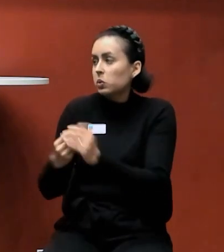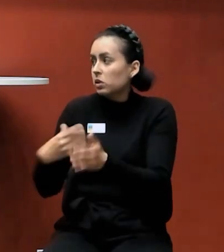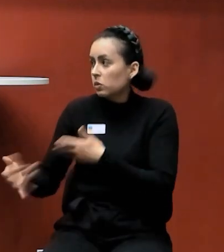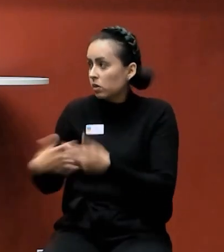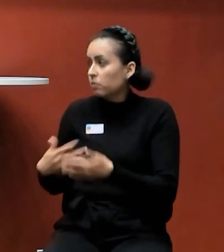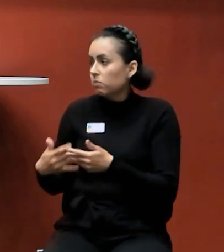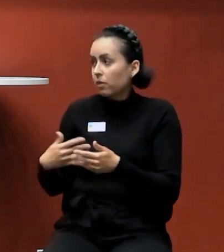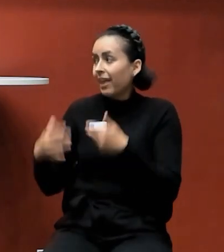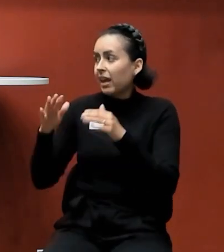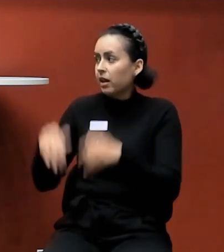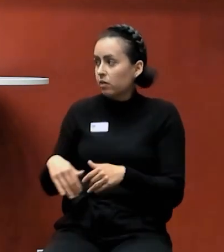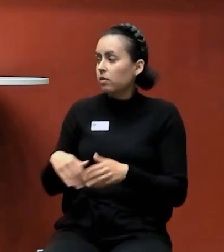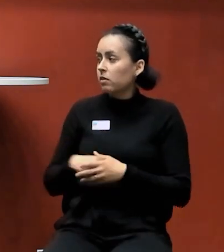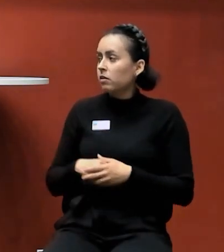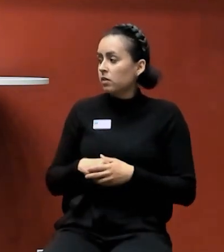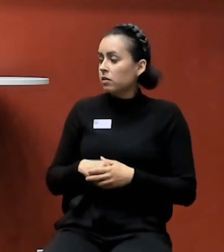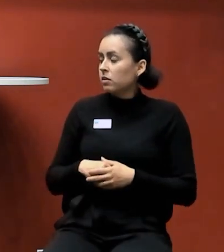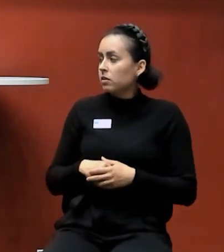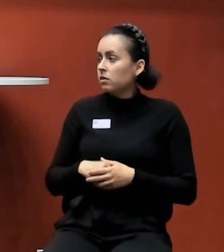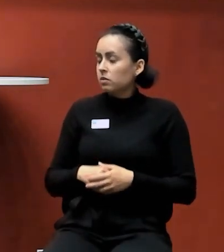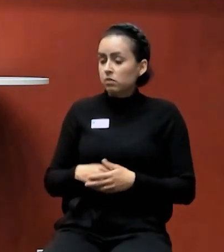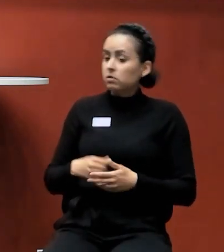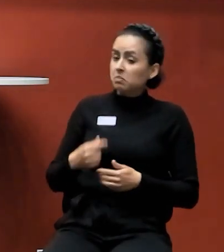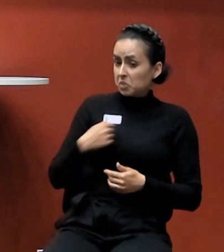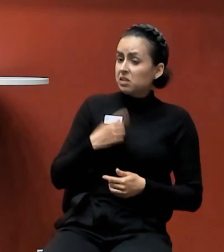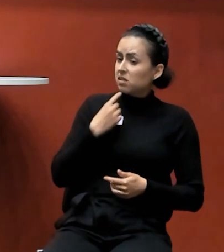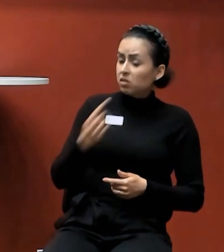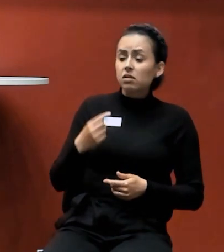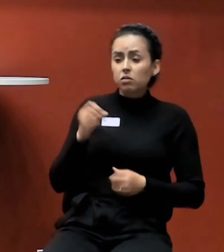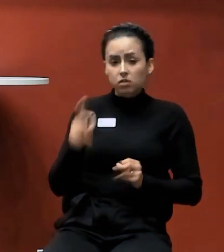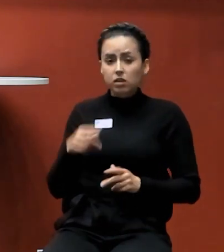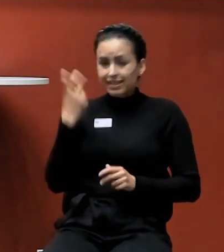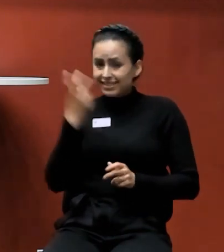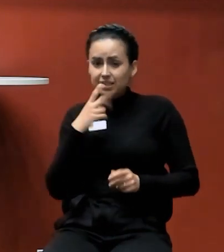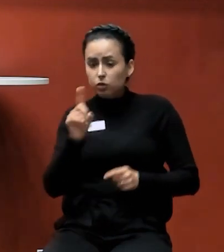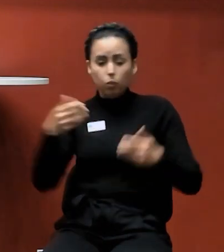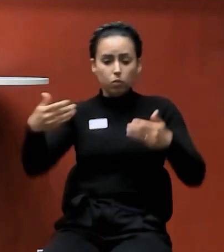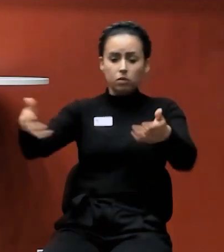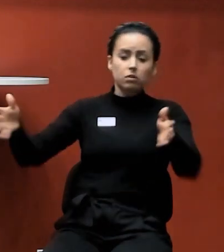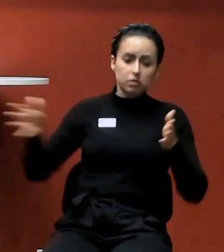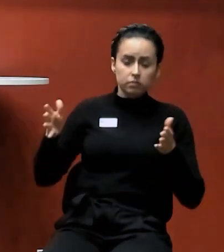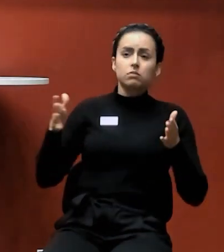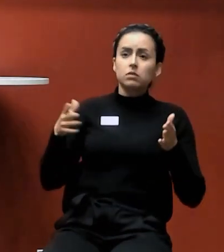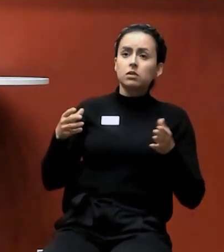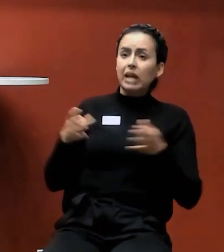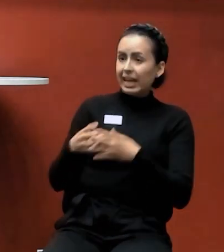I've just said, let's see if we can find a hall somewhere. Yeah, we got for free